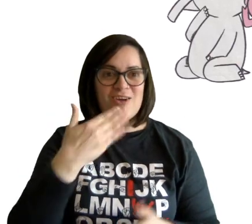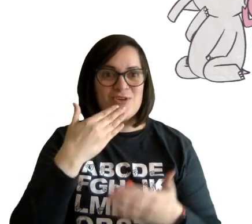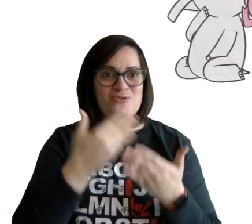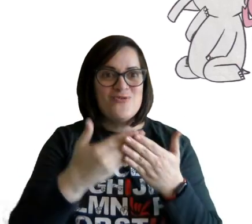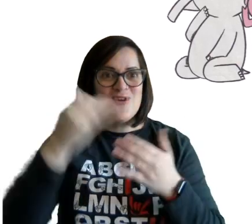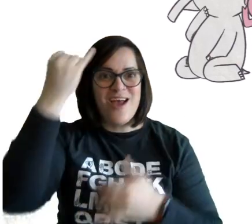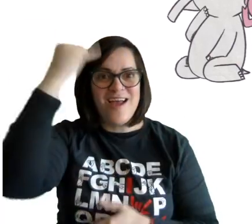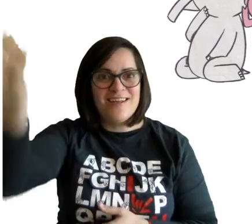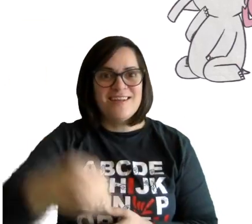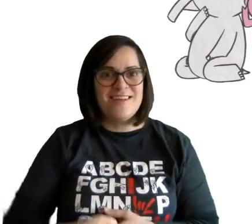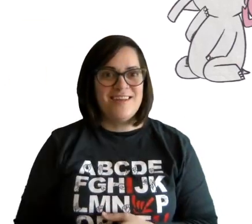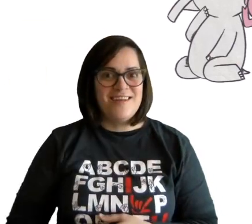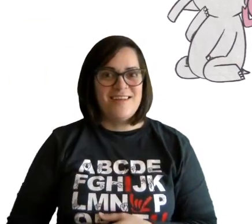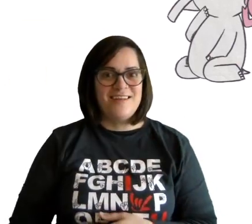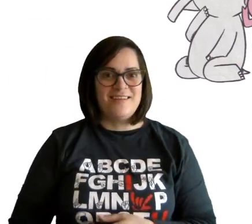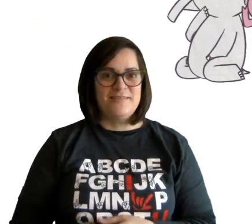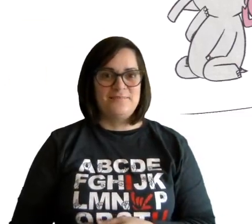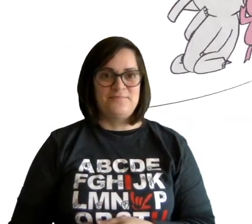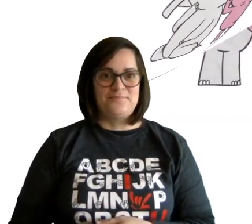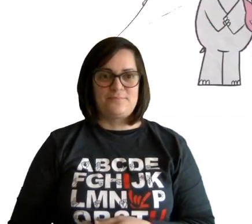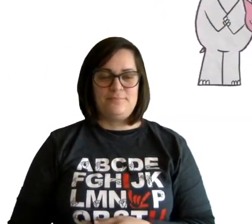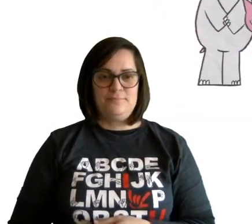That is a good idea.